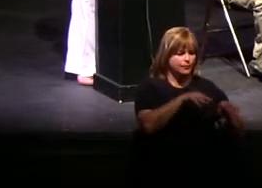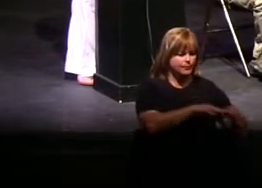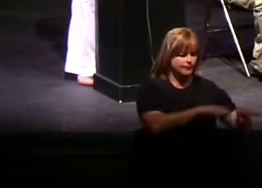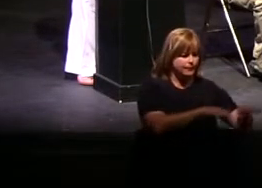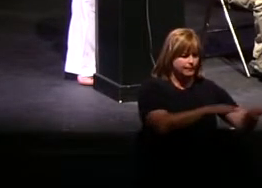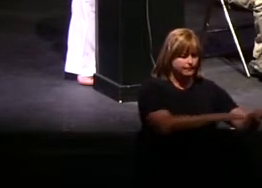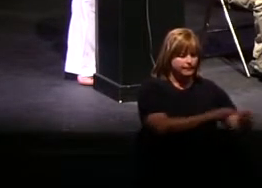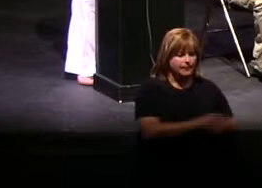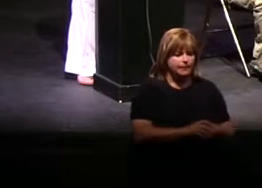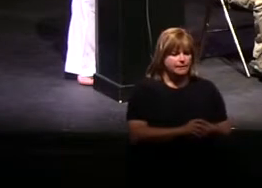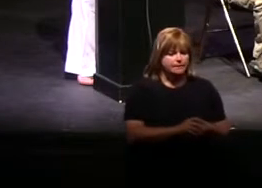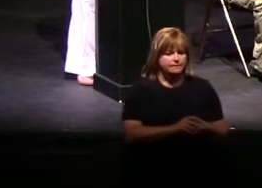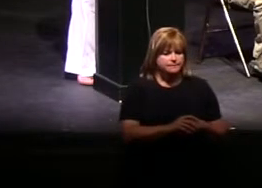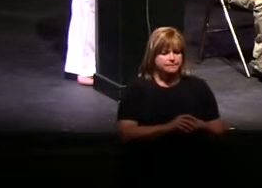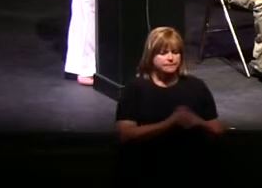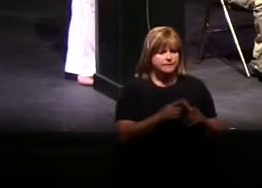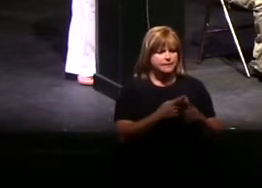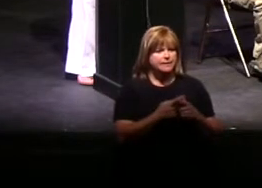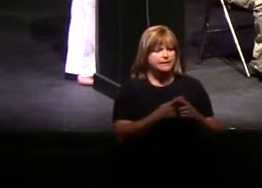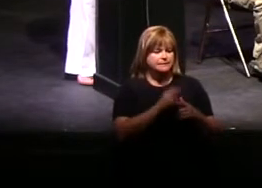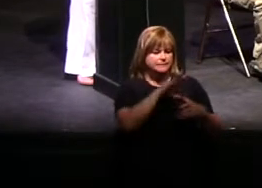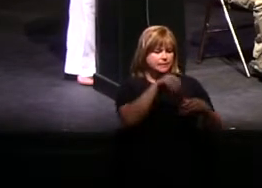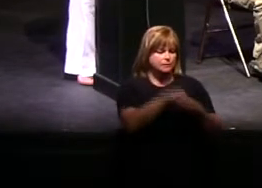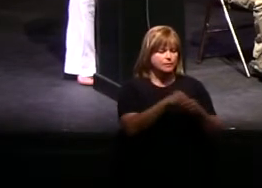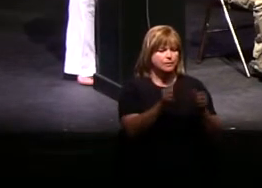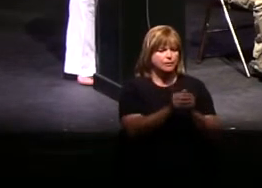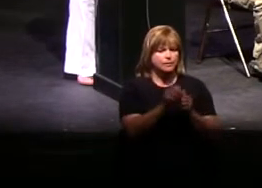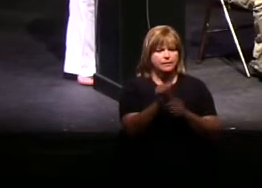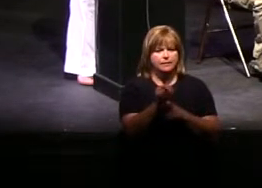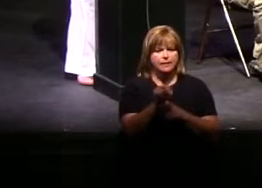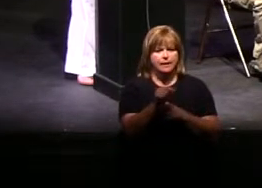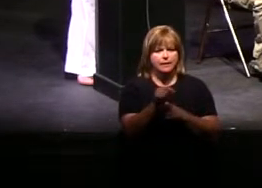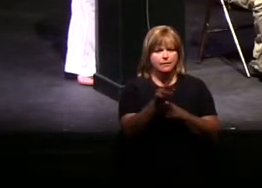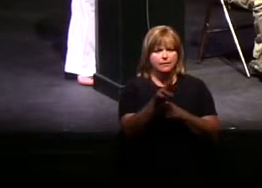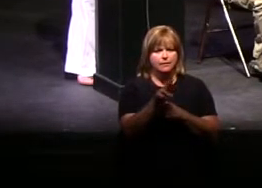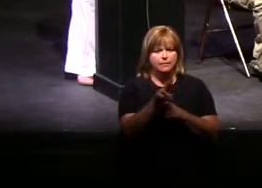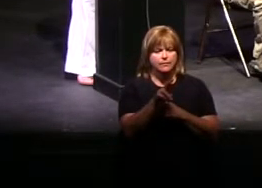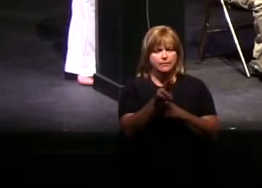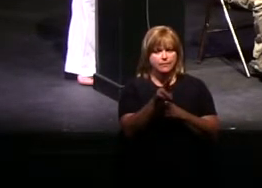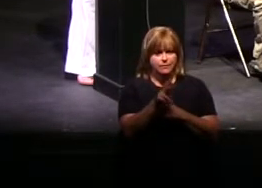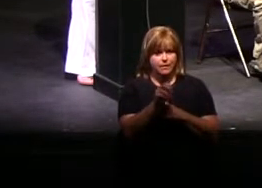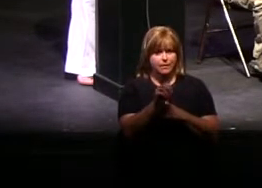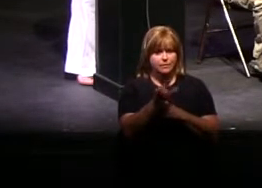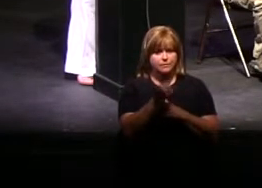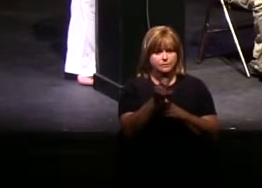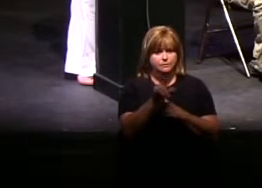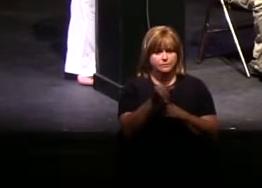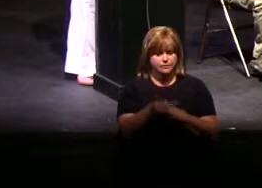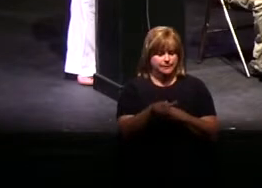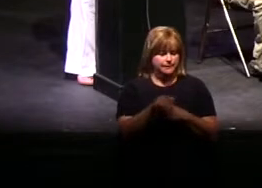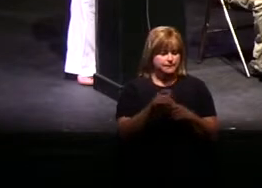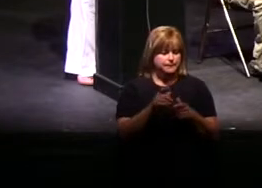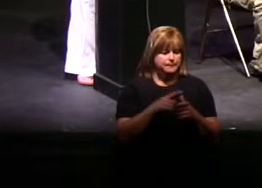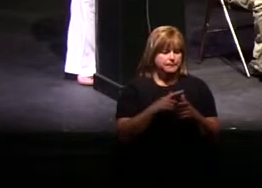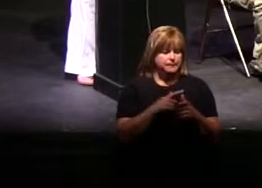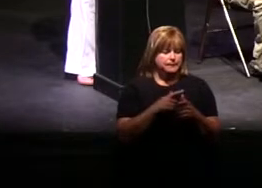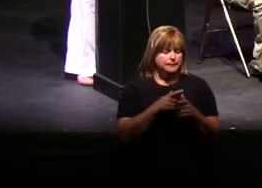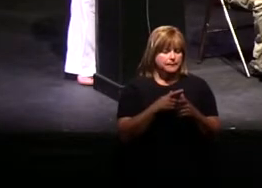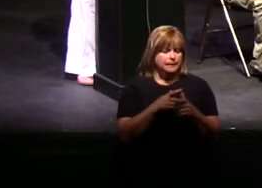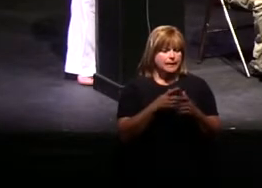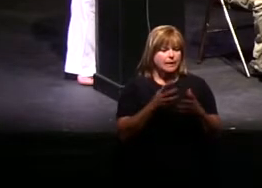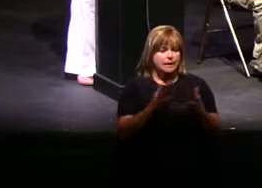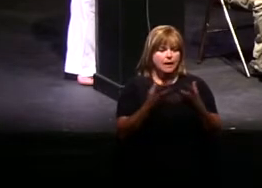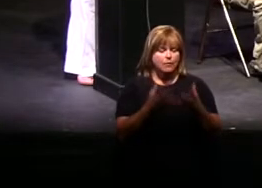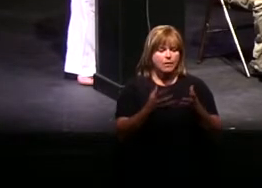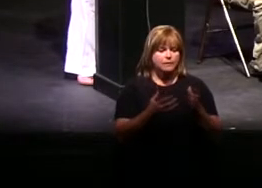essay was included in an anthology edited by Mary Clearman Blue and Phil Drucker. And I want